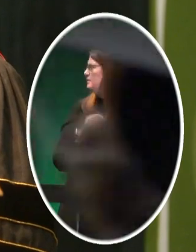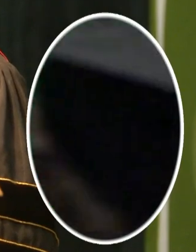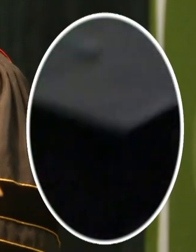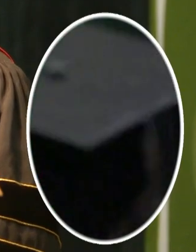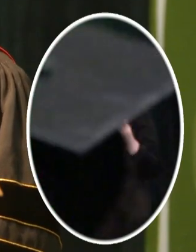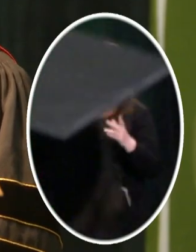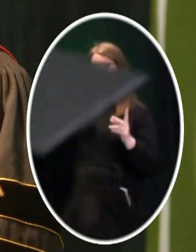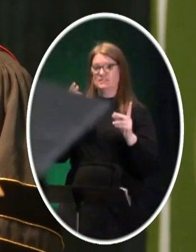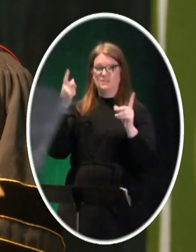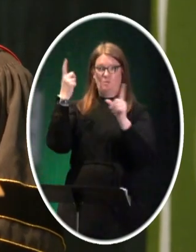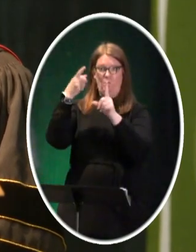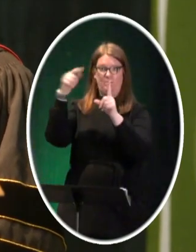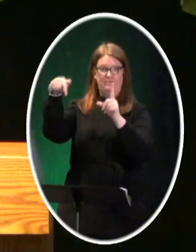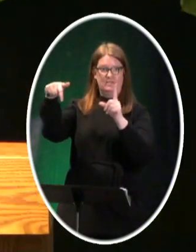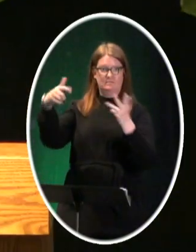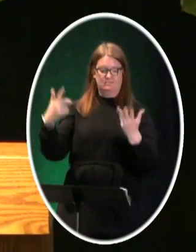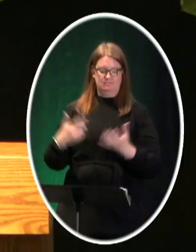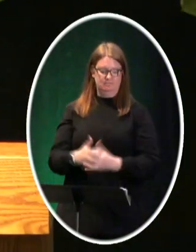all about.